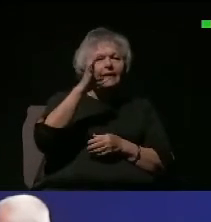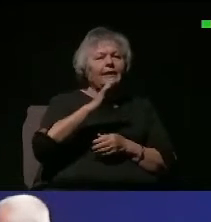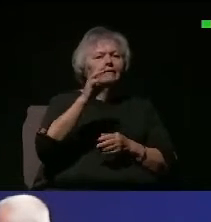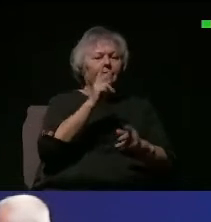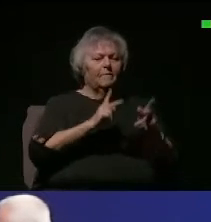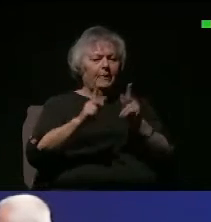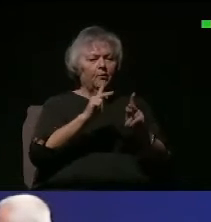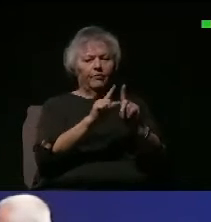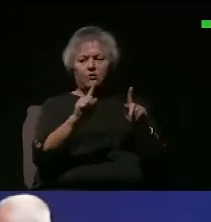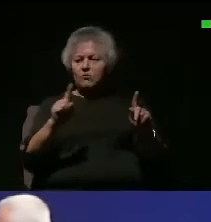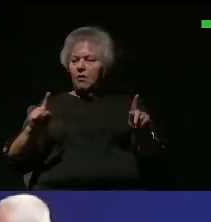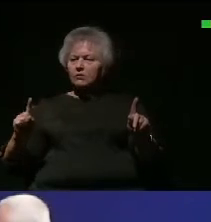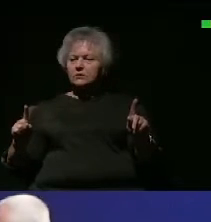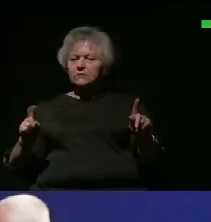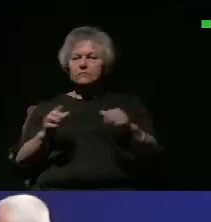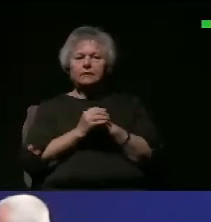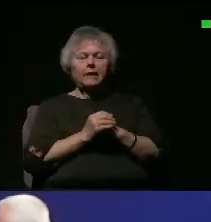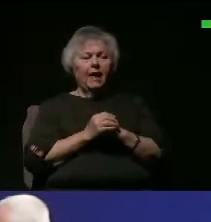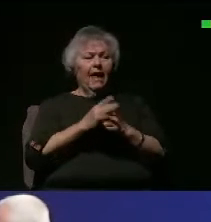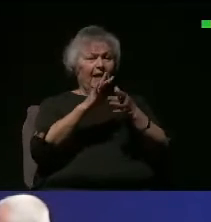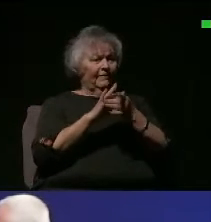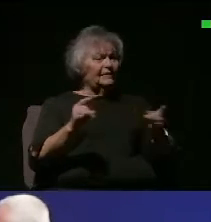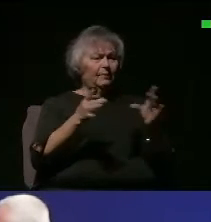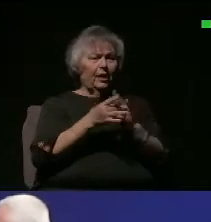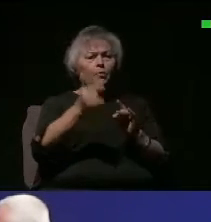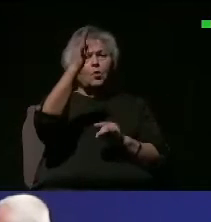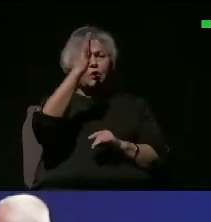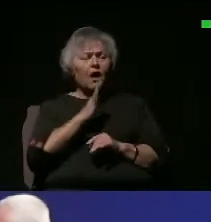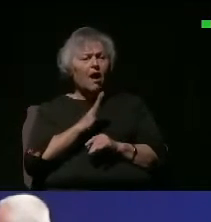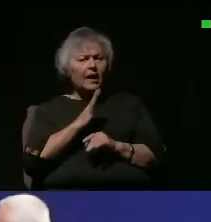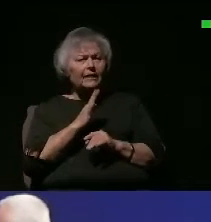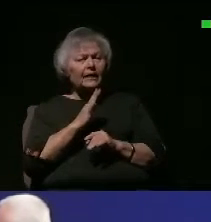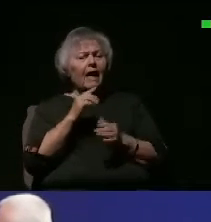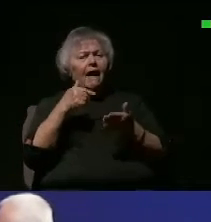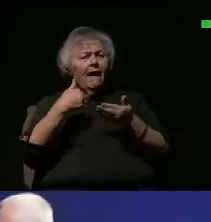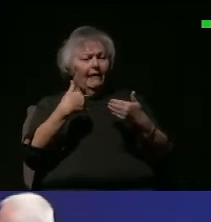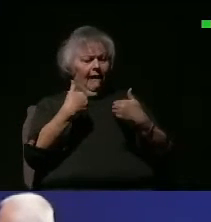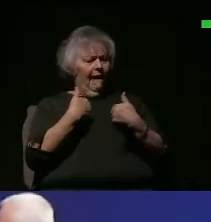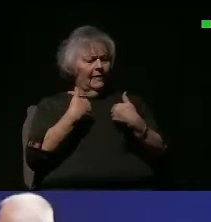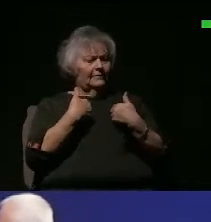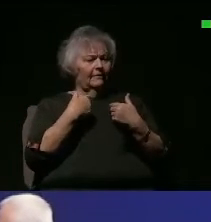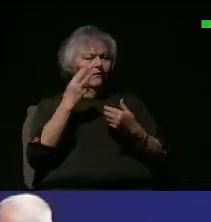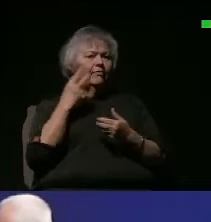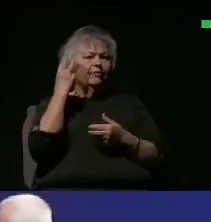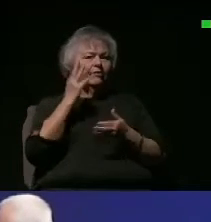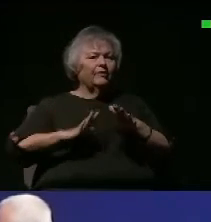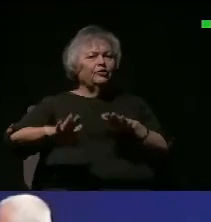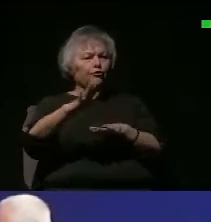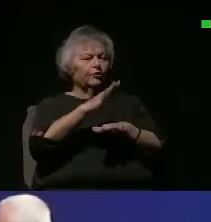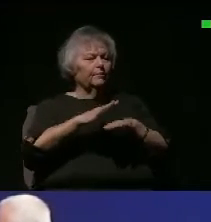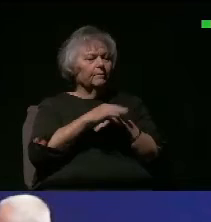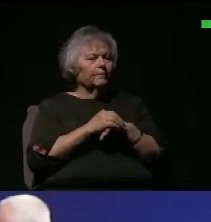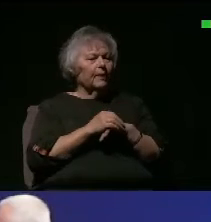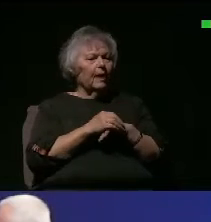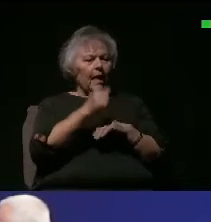as the gracious owner of the vineyard whose grace is important. He goes into the marketplace seeking workers